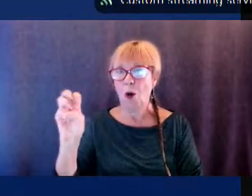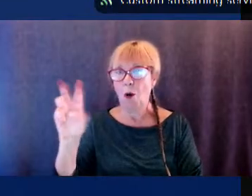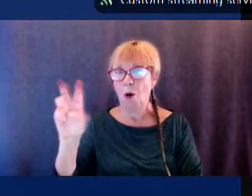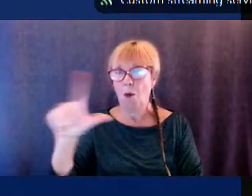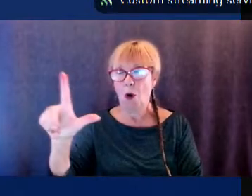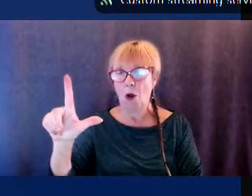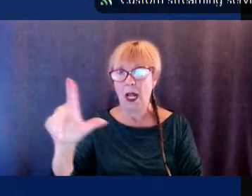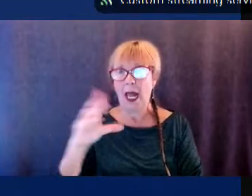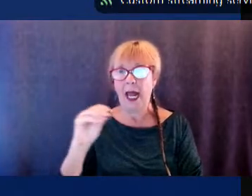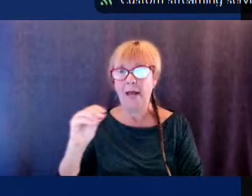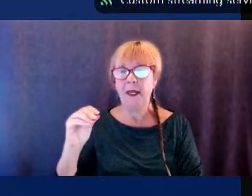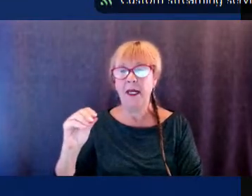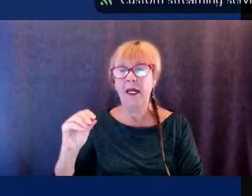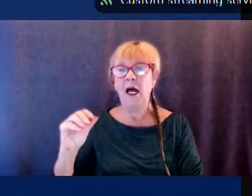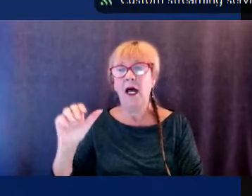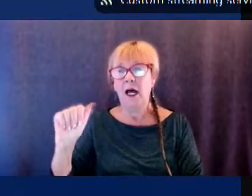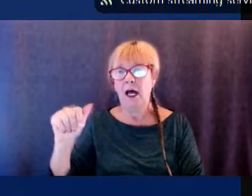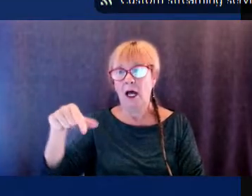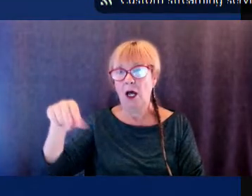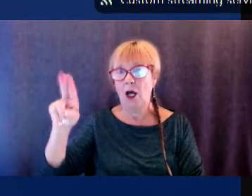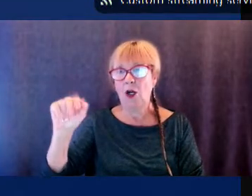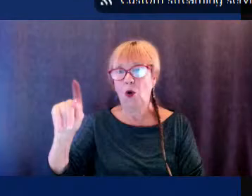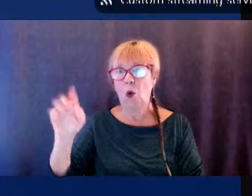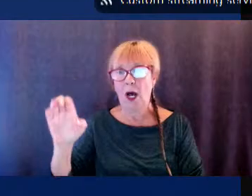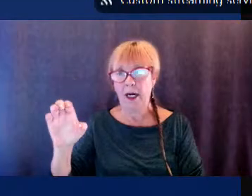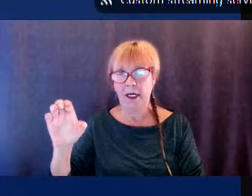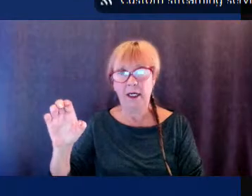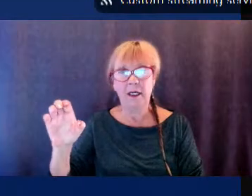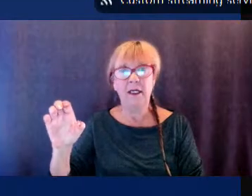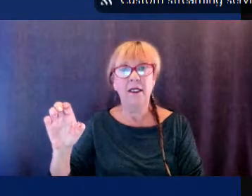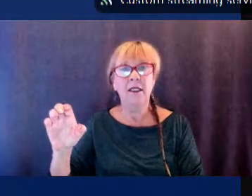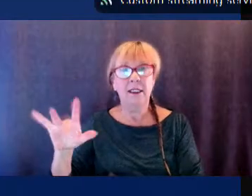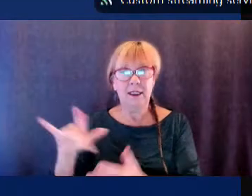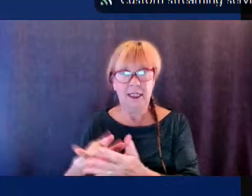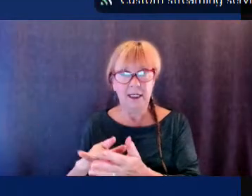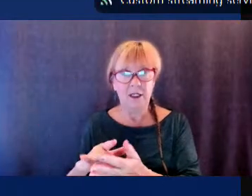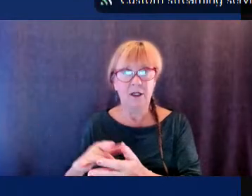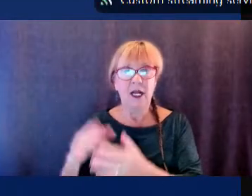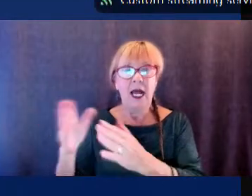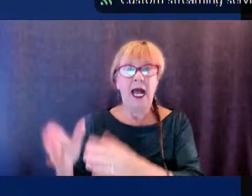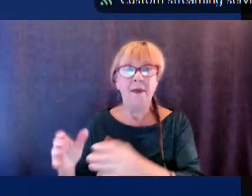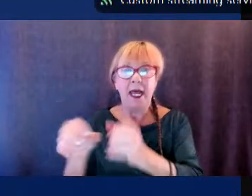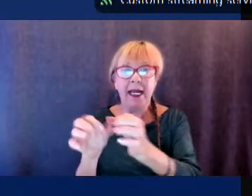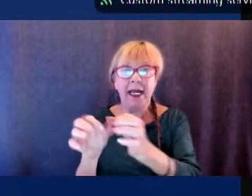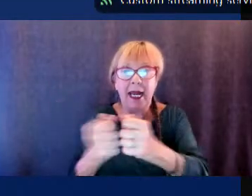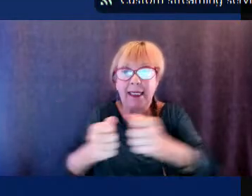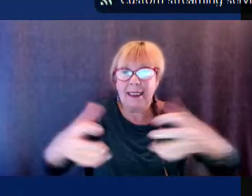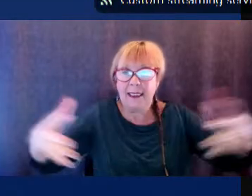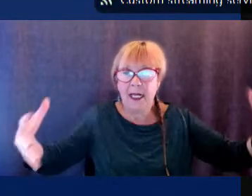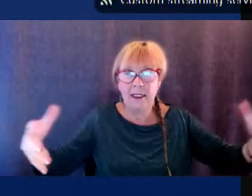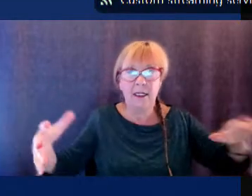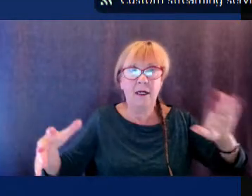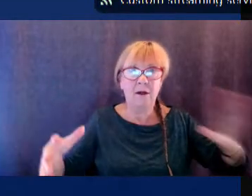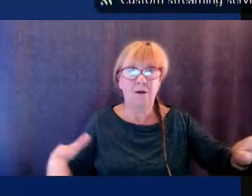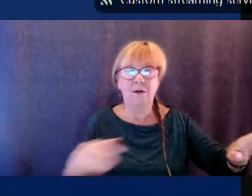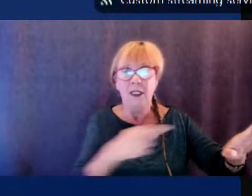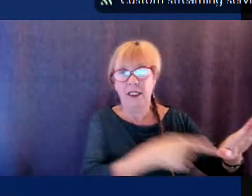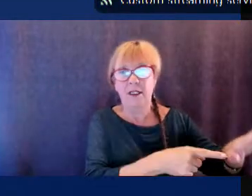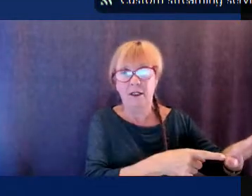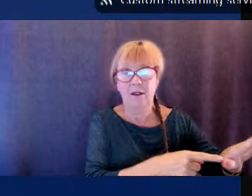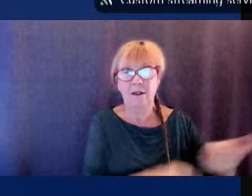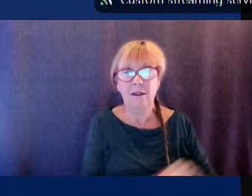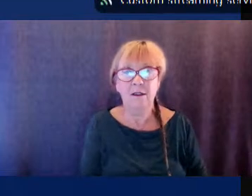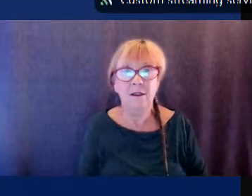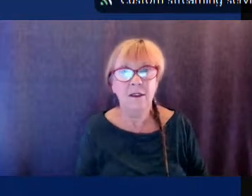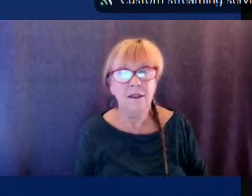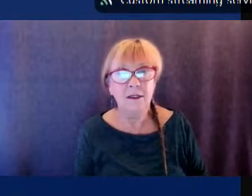zone to serve the Huntington Library. And I'll show you pictures on the next two slides. Next, there you go. So